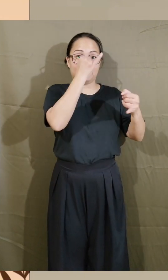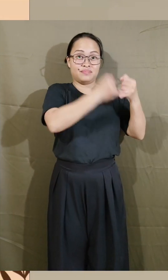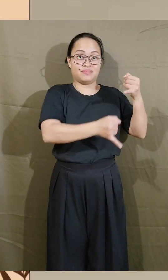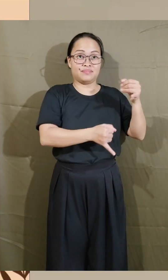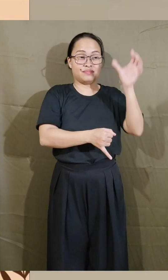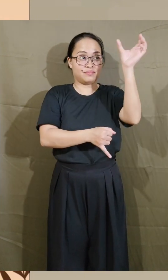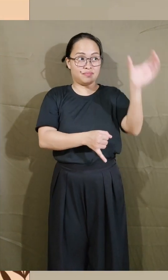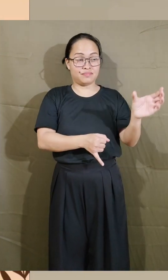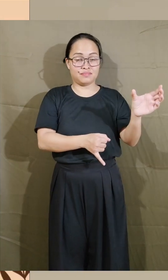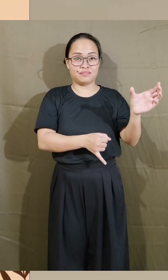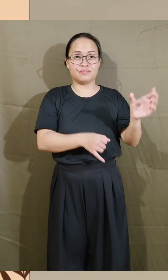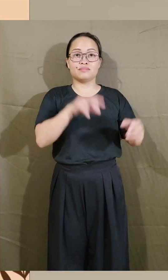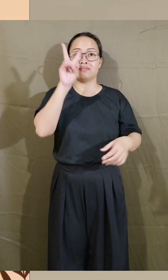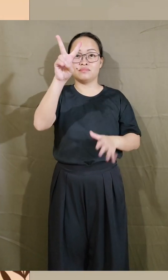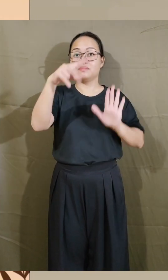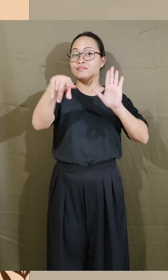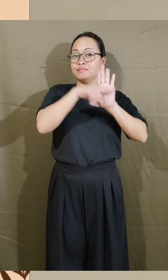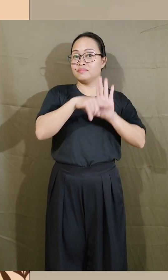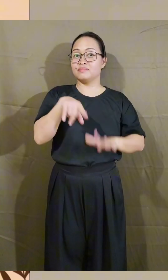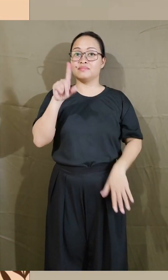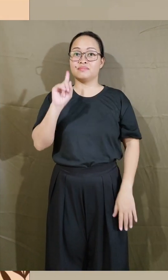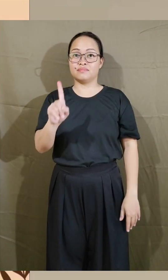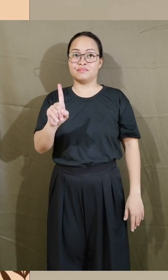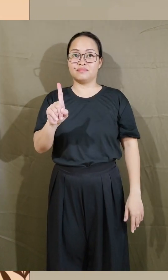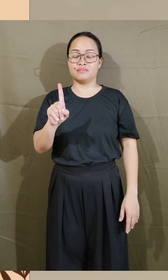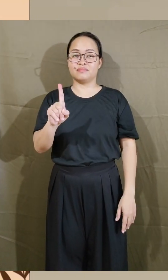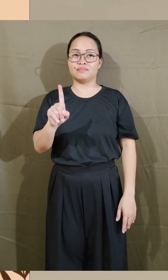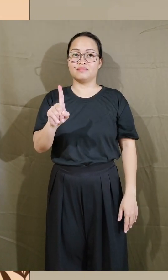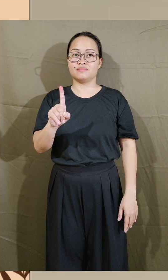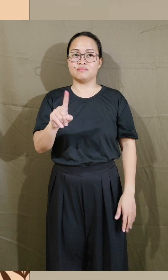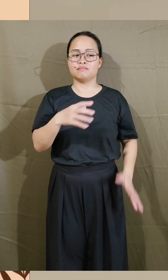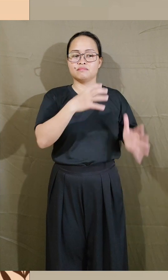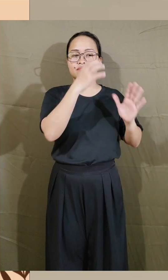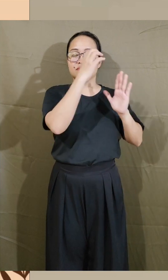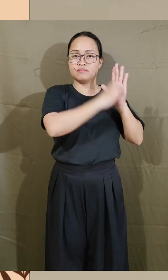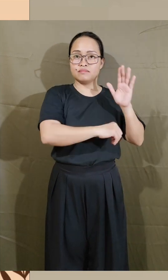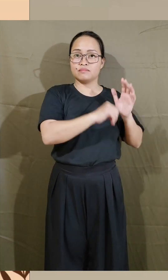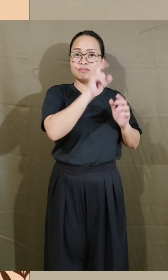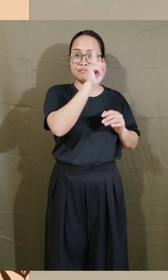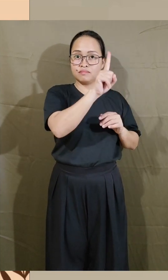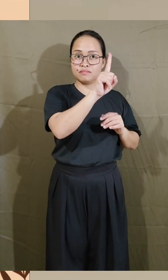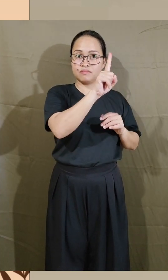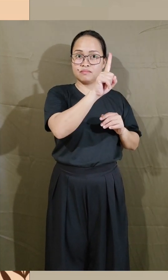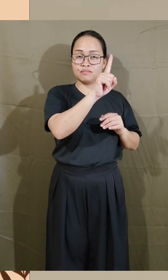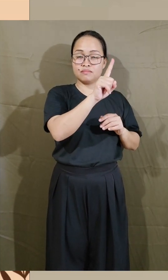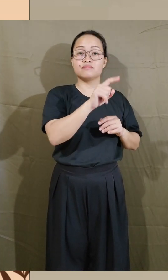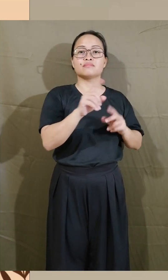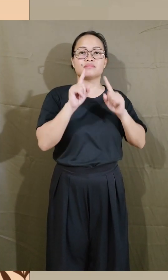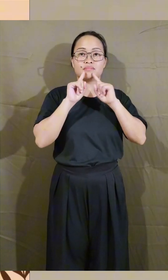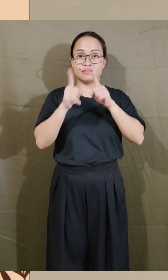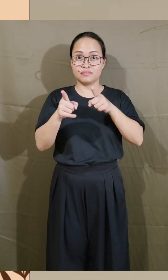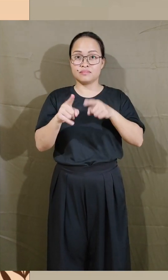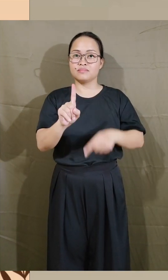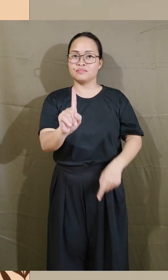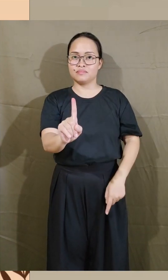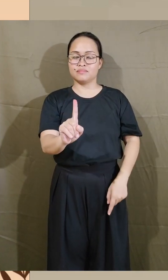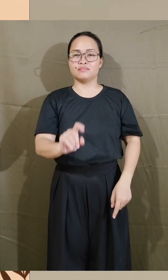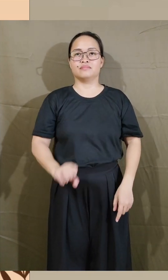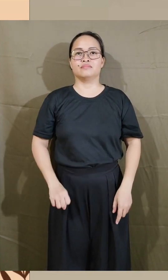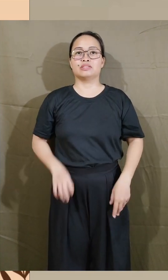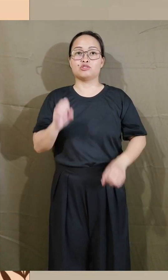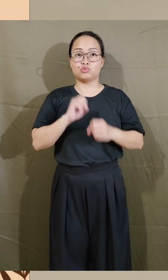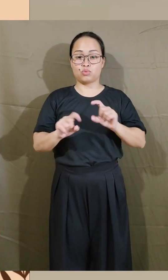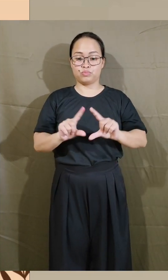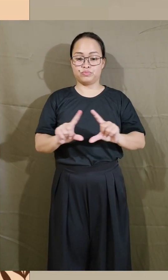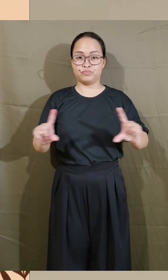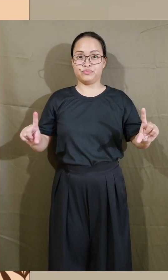Lastly, 2 minus 1. So let's take away 1. So the answer is 1. So this